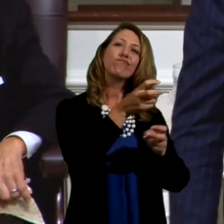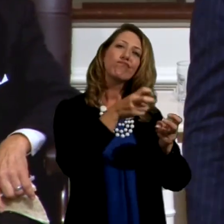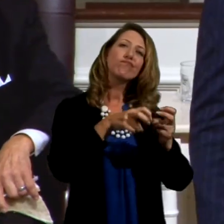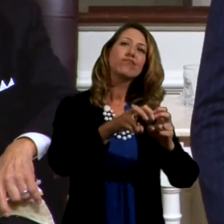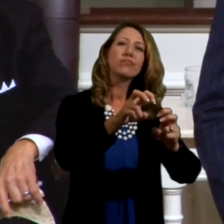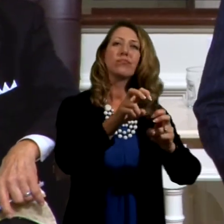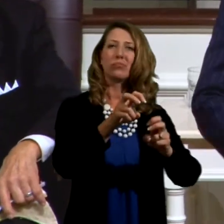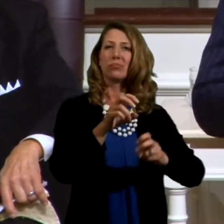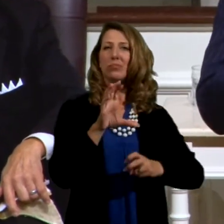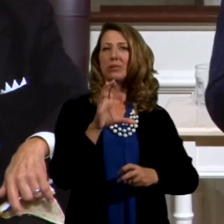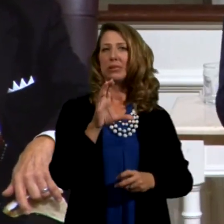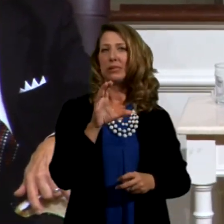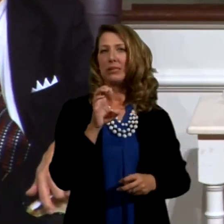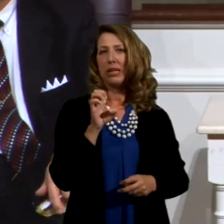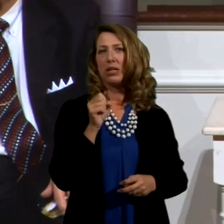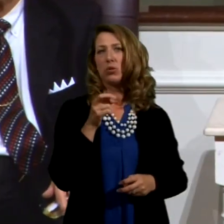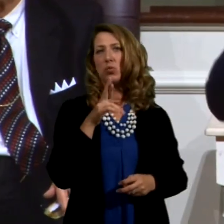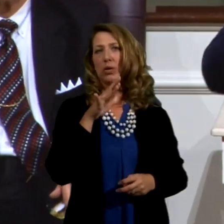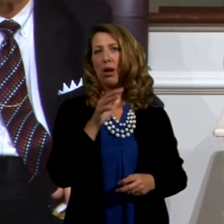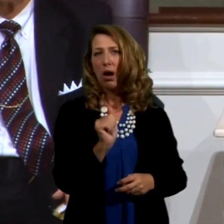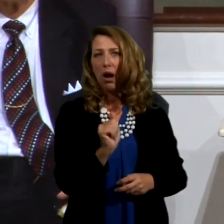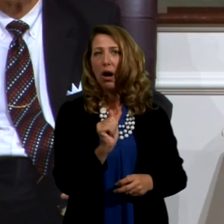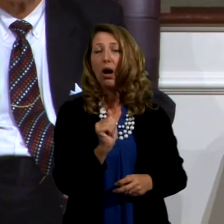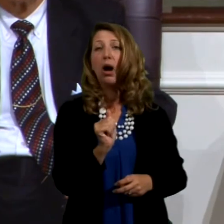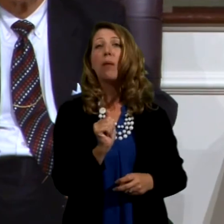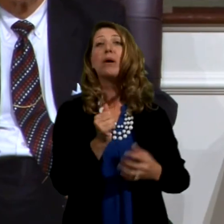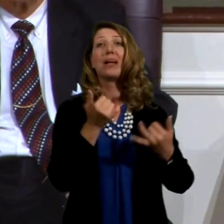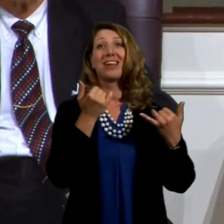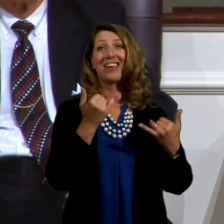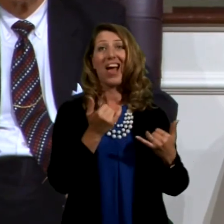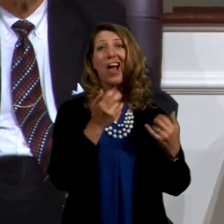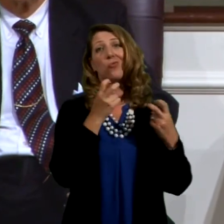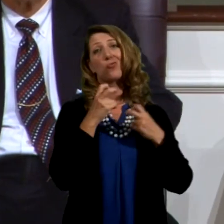western shores of Israel. And now he is on his way to Rome.